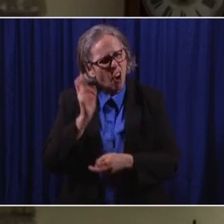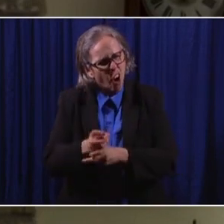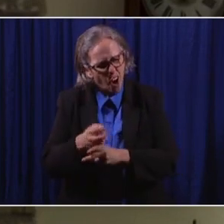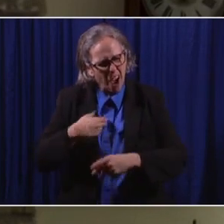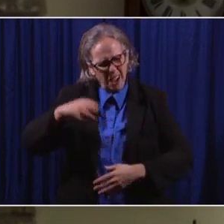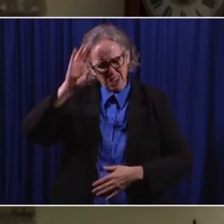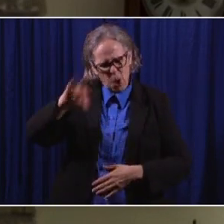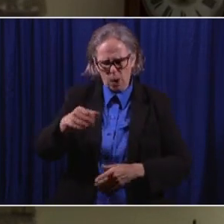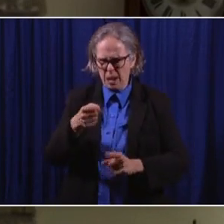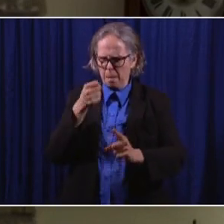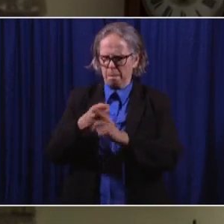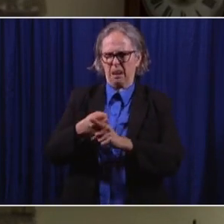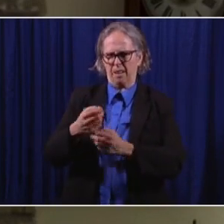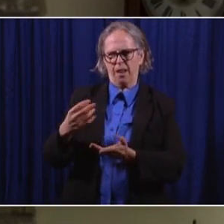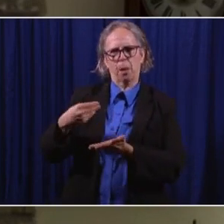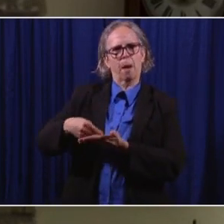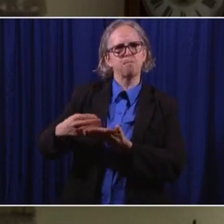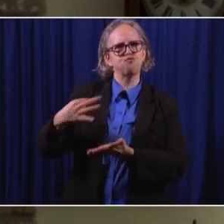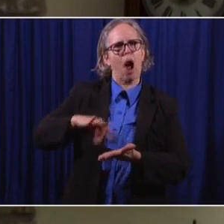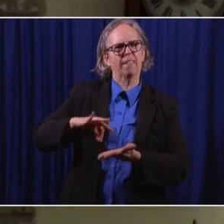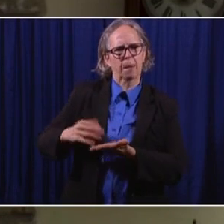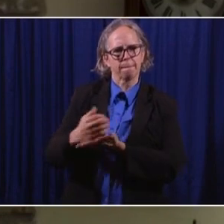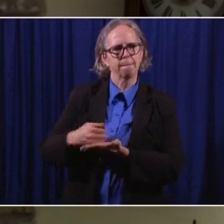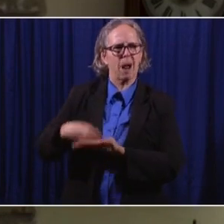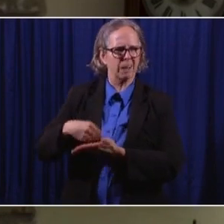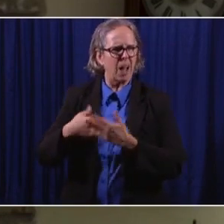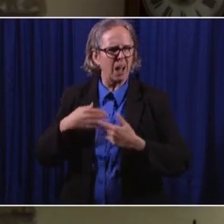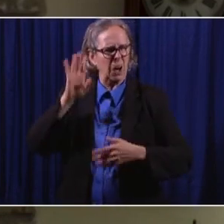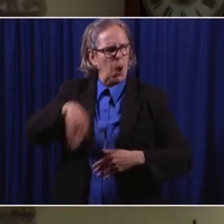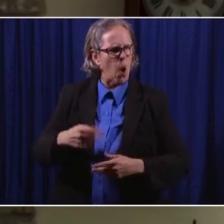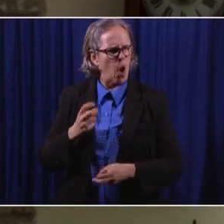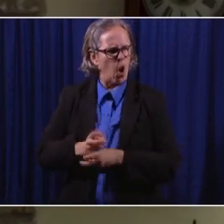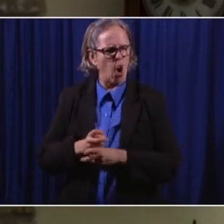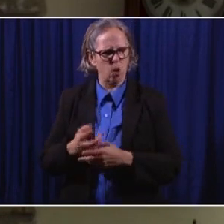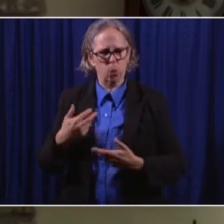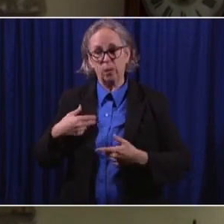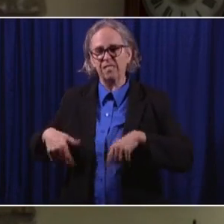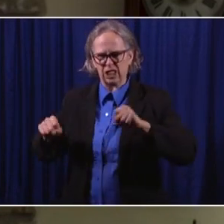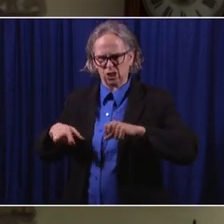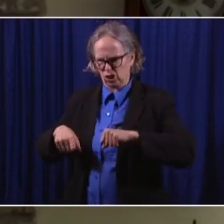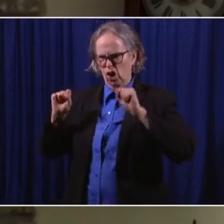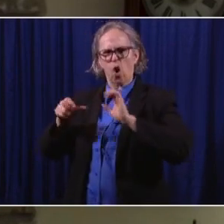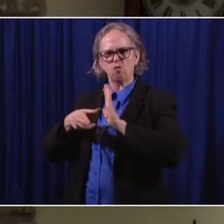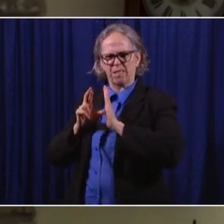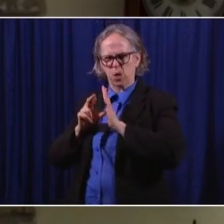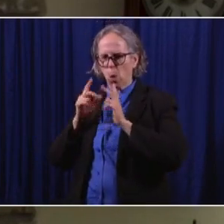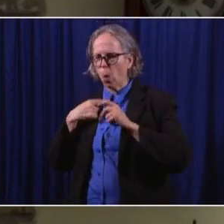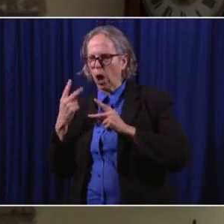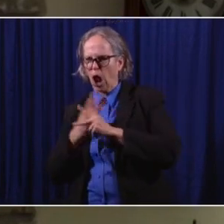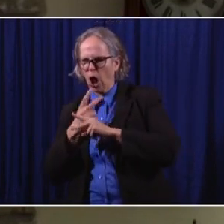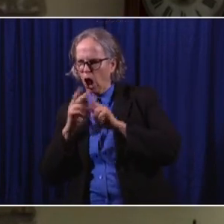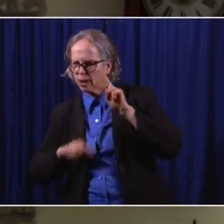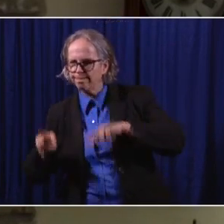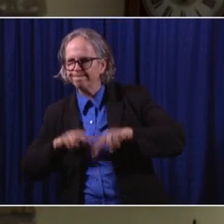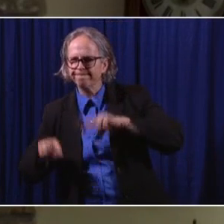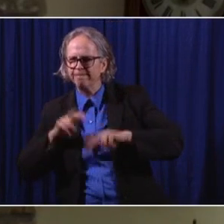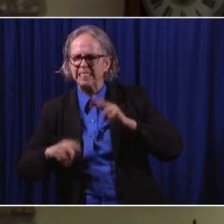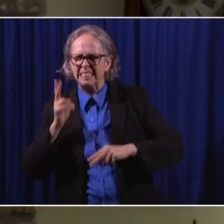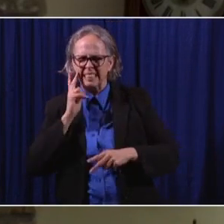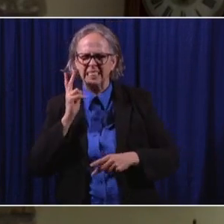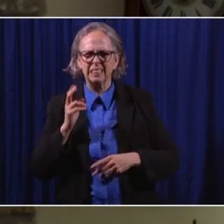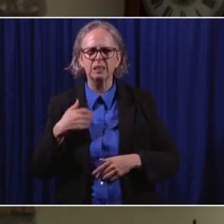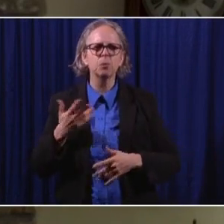line. We're going to look at that. We are looking at that. We're in the process of looking at that. I have mayors